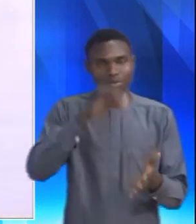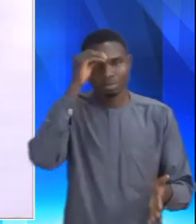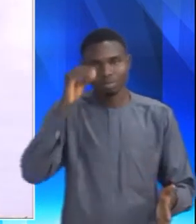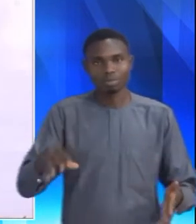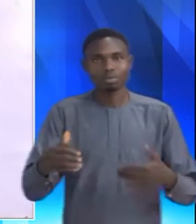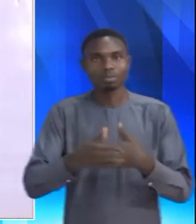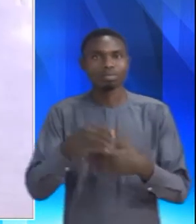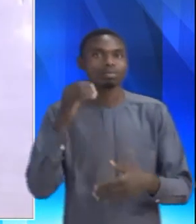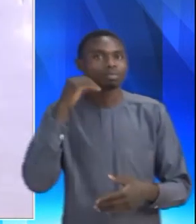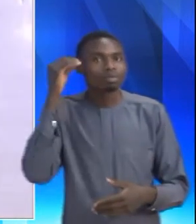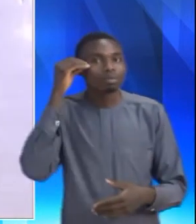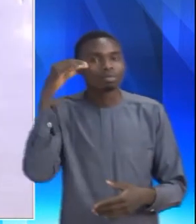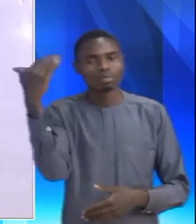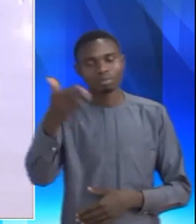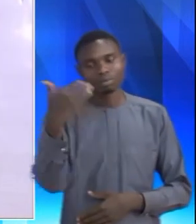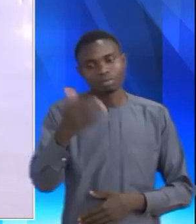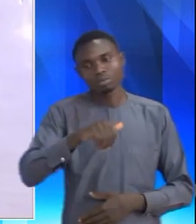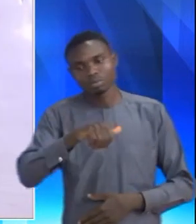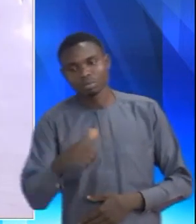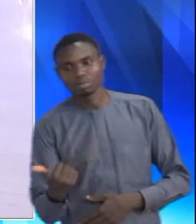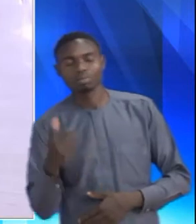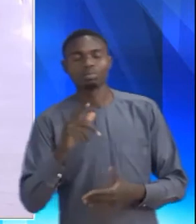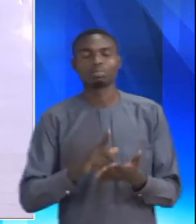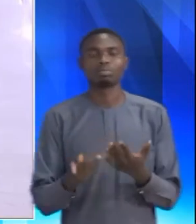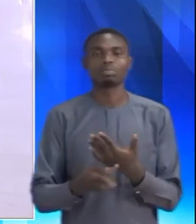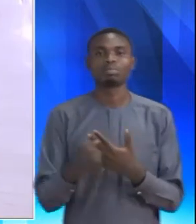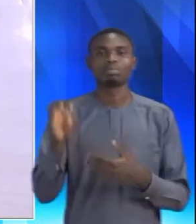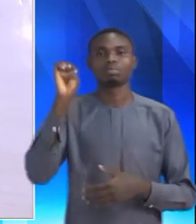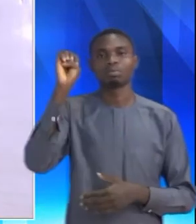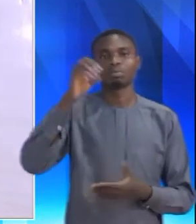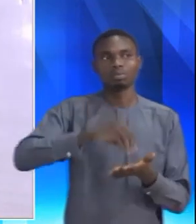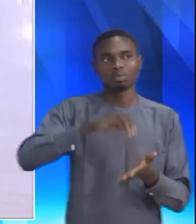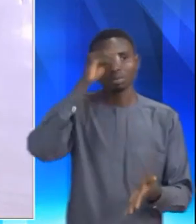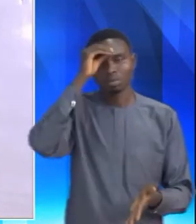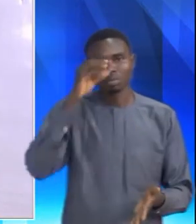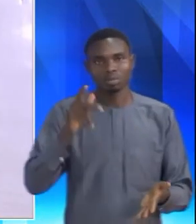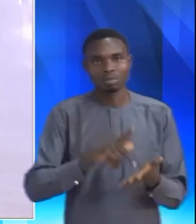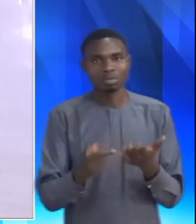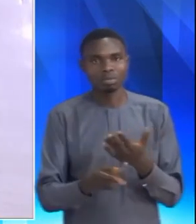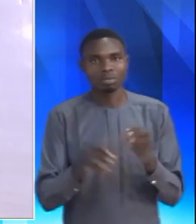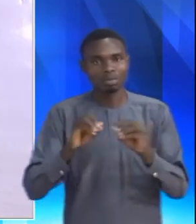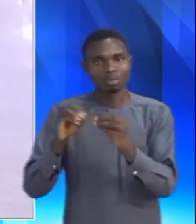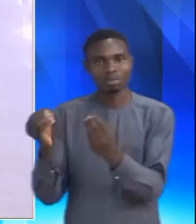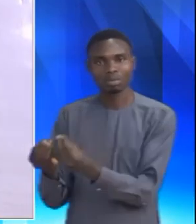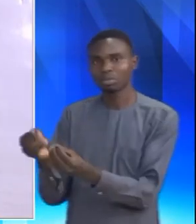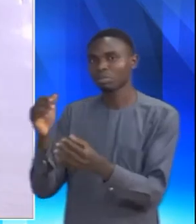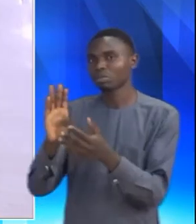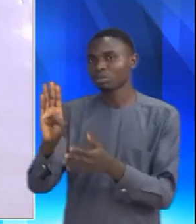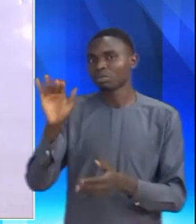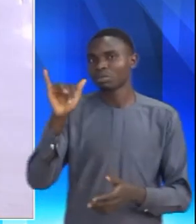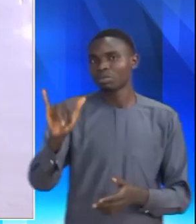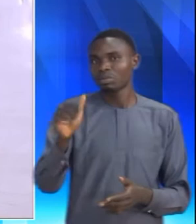Welcome to another episode on e-learning program organized by Kebbi State